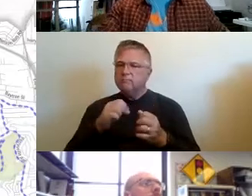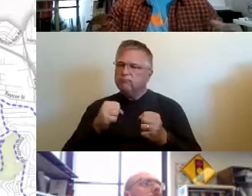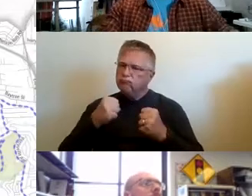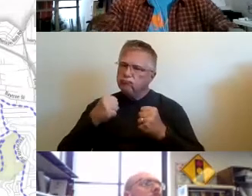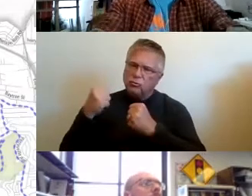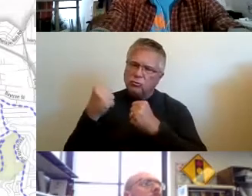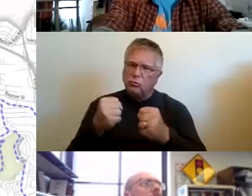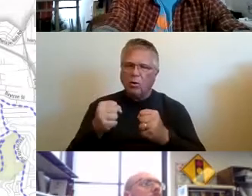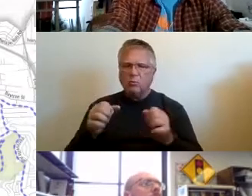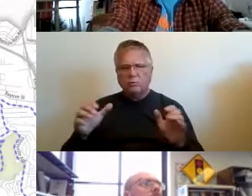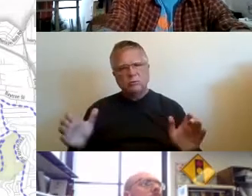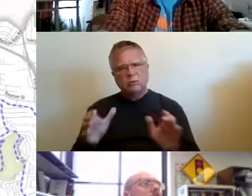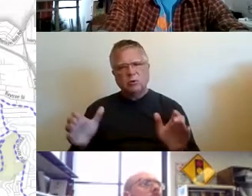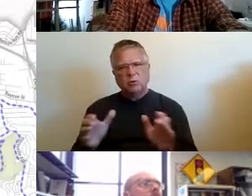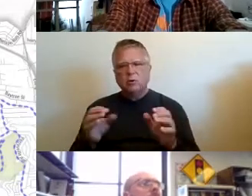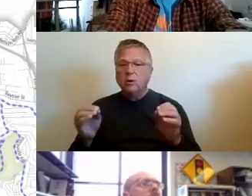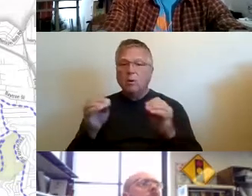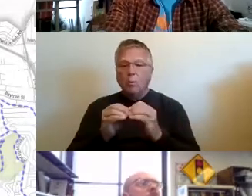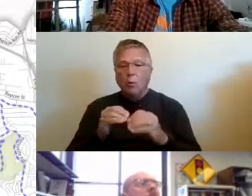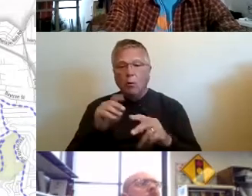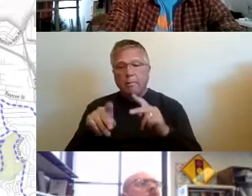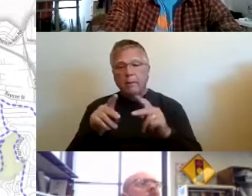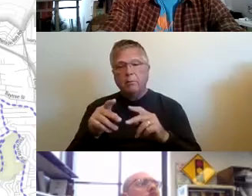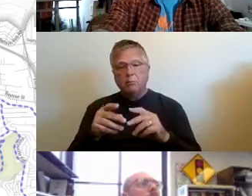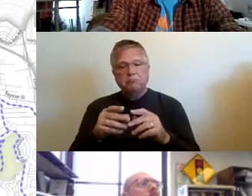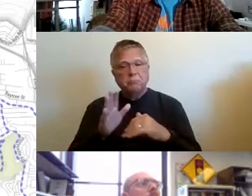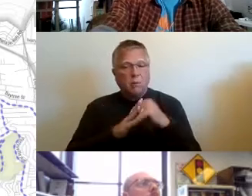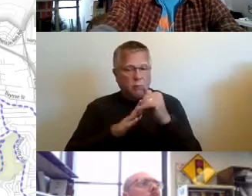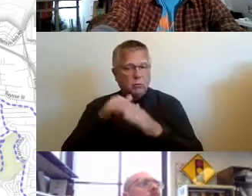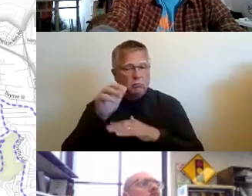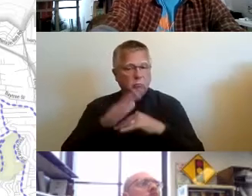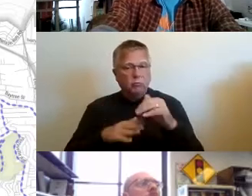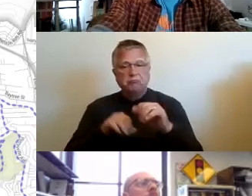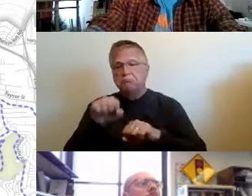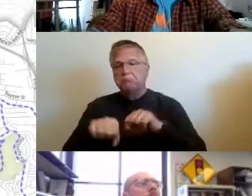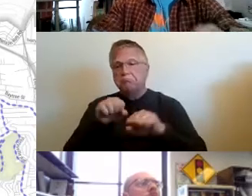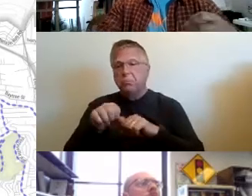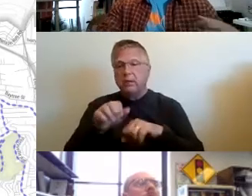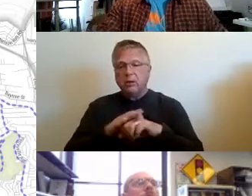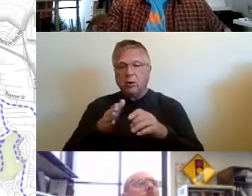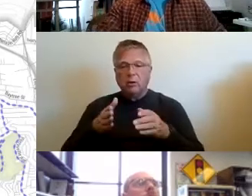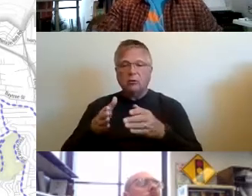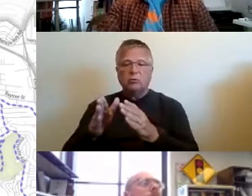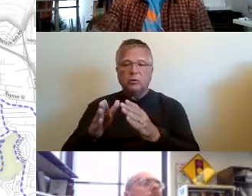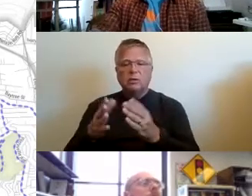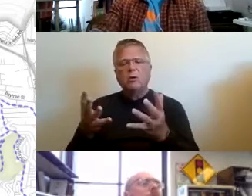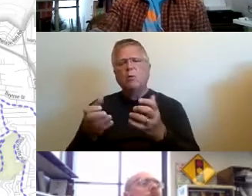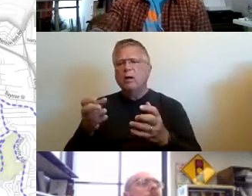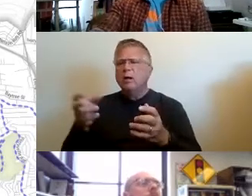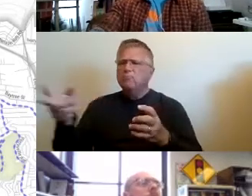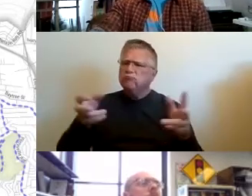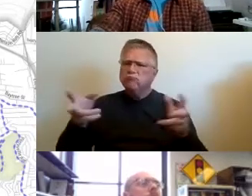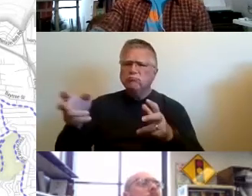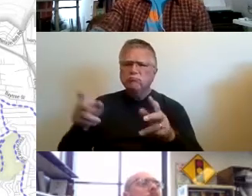efforts so that more people can feel comfortable biking in our road, and we want people of all ages